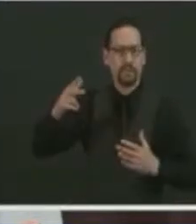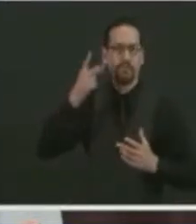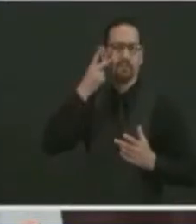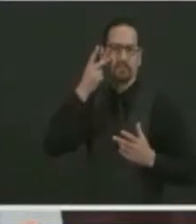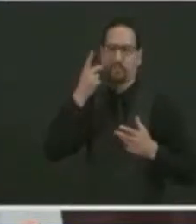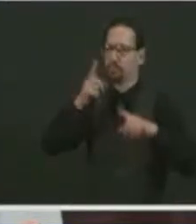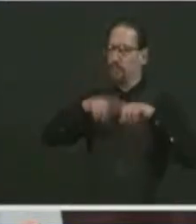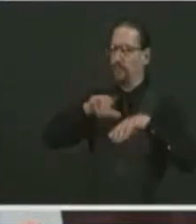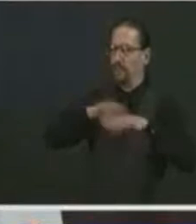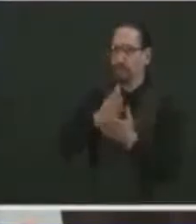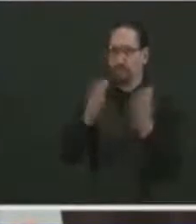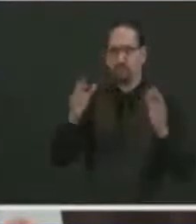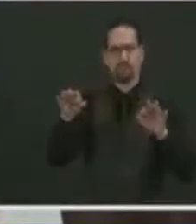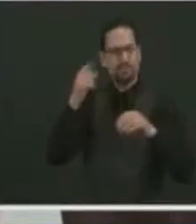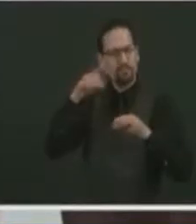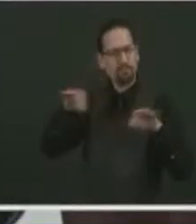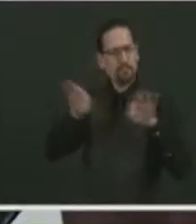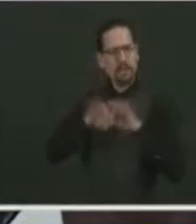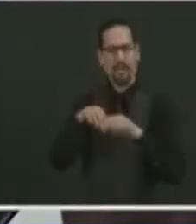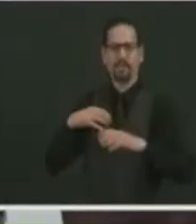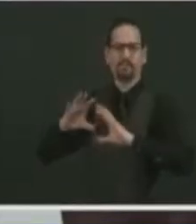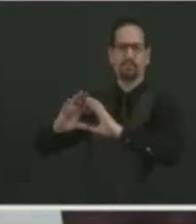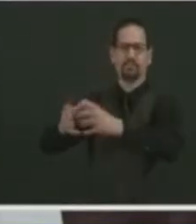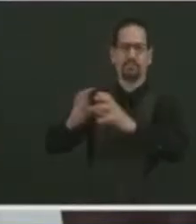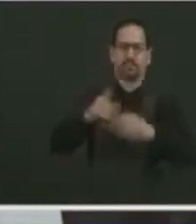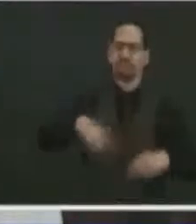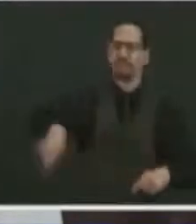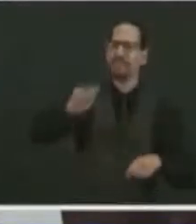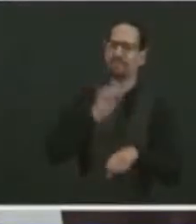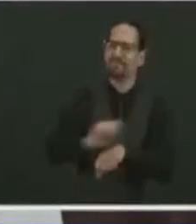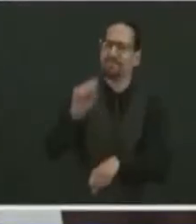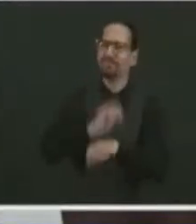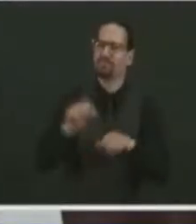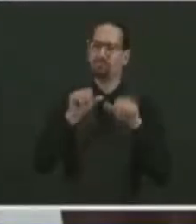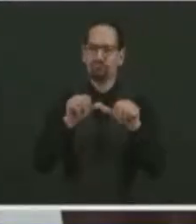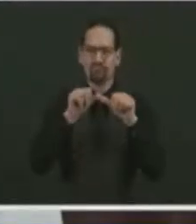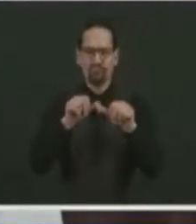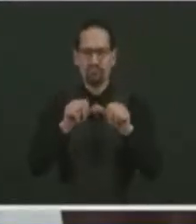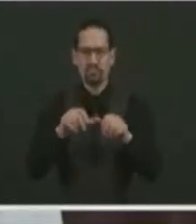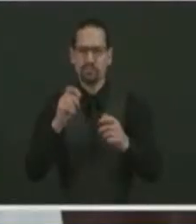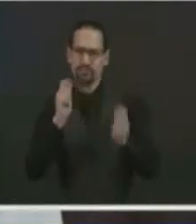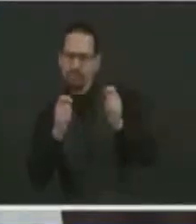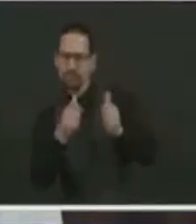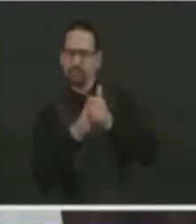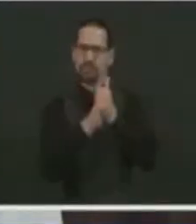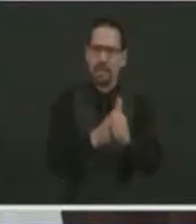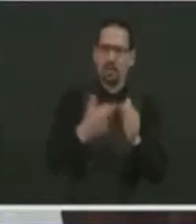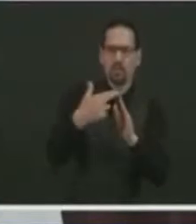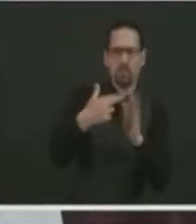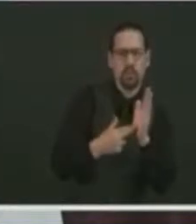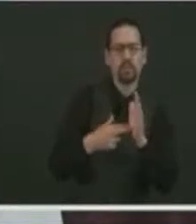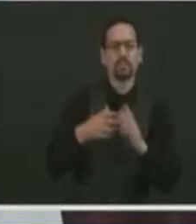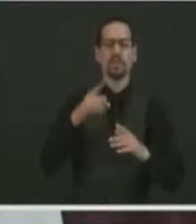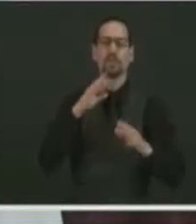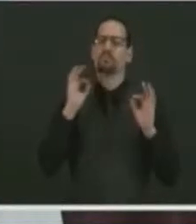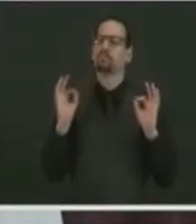you. When I look at our rules compared to other states, I think it's top notch, and I want to thank you for your effort.